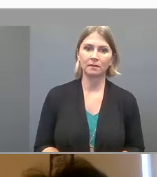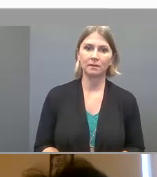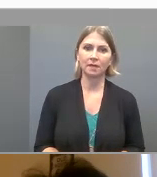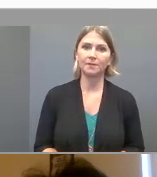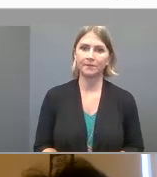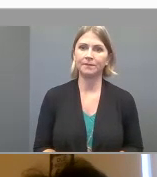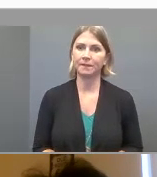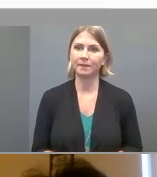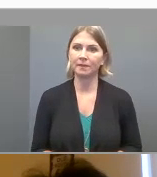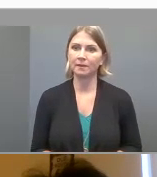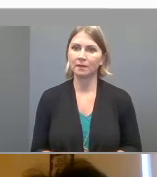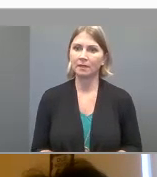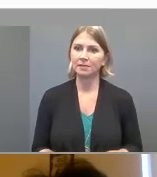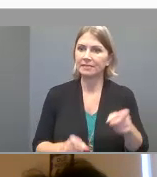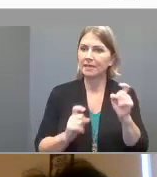Vasireddy going once,